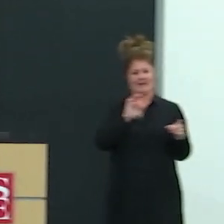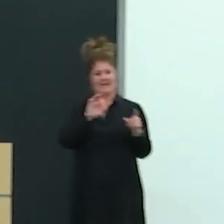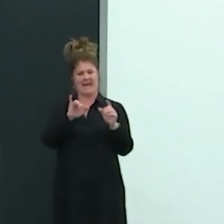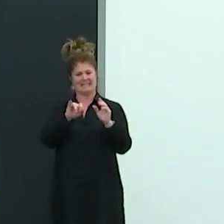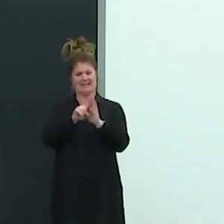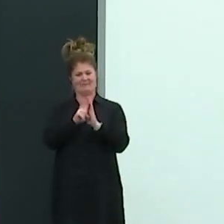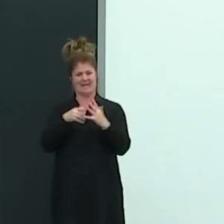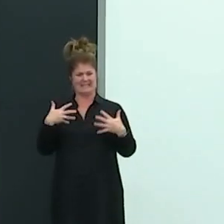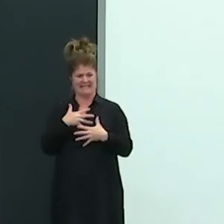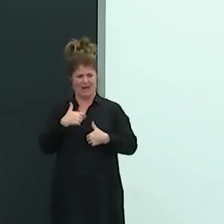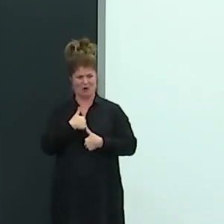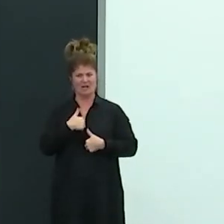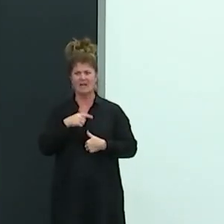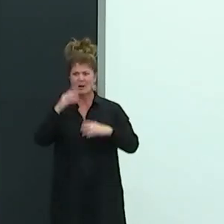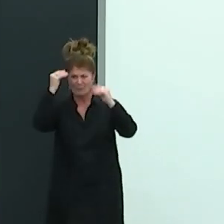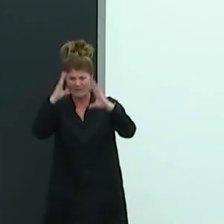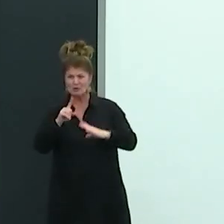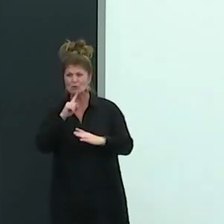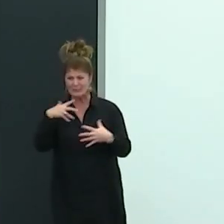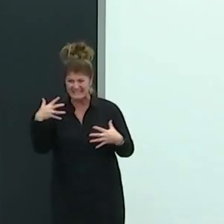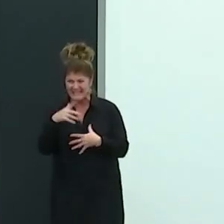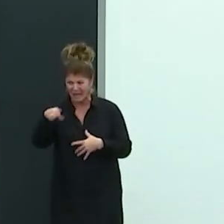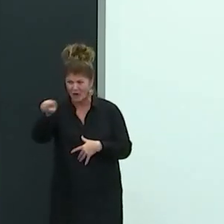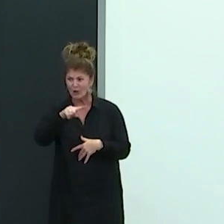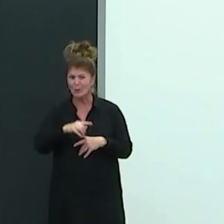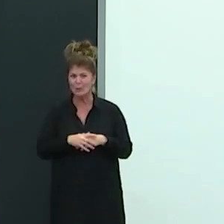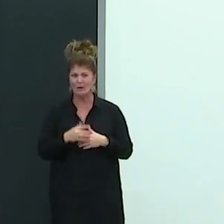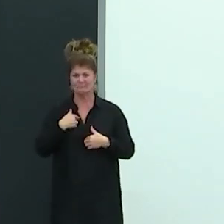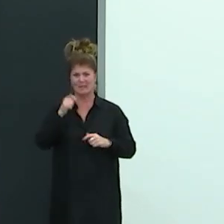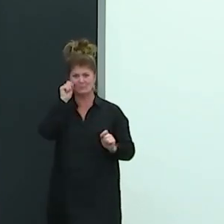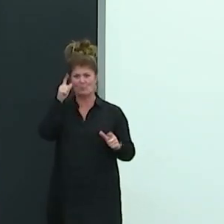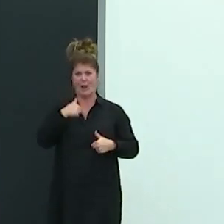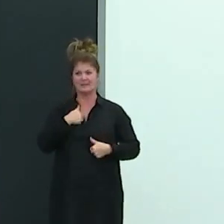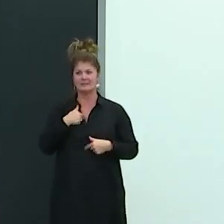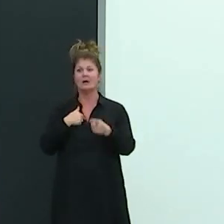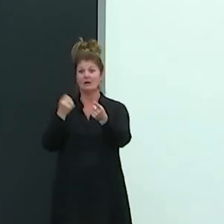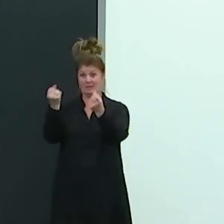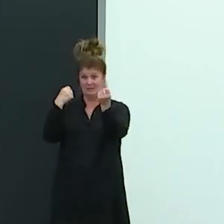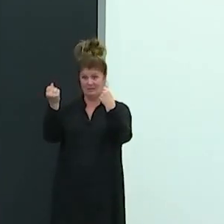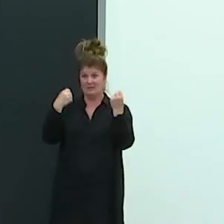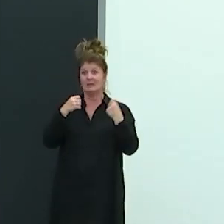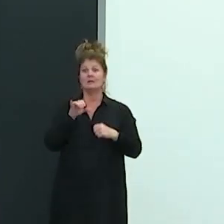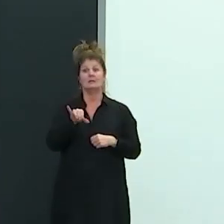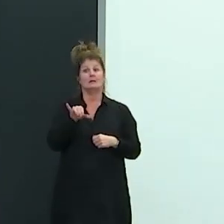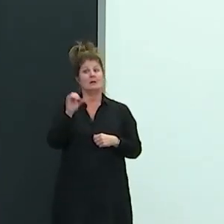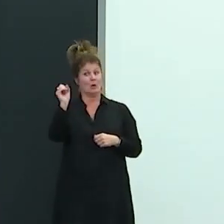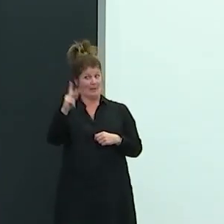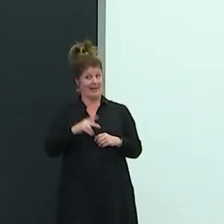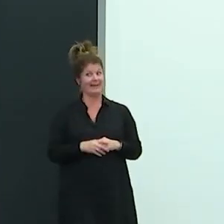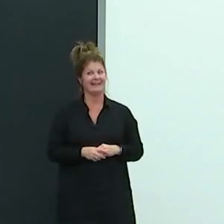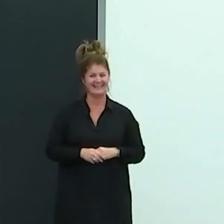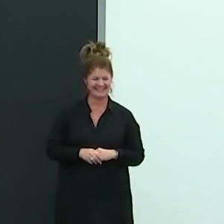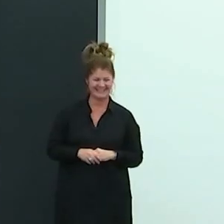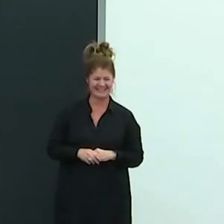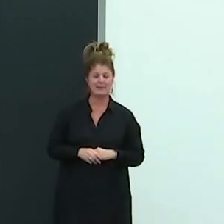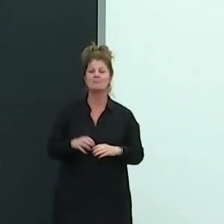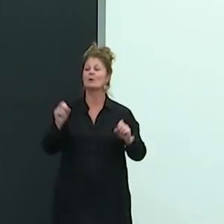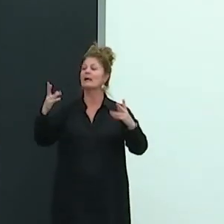professors really scare people that much? I'm kind of surprised by that. Oh, I'm getting nods, yes, okay.